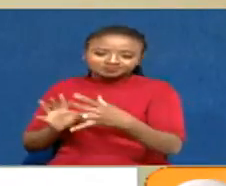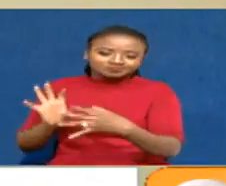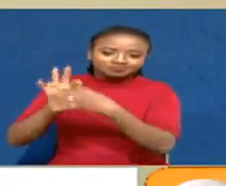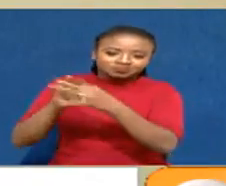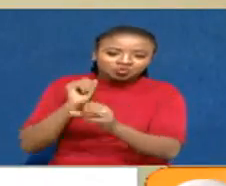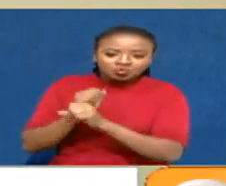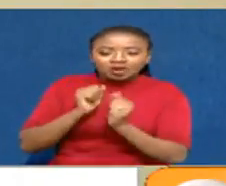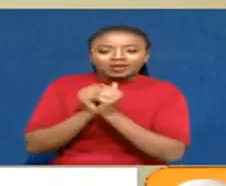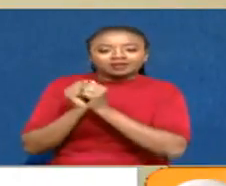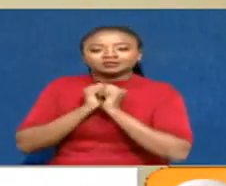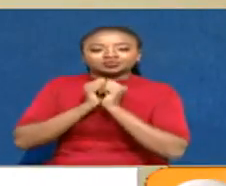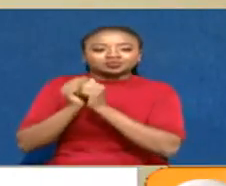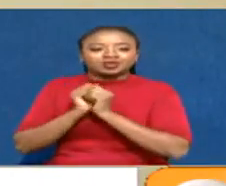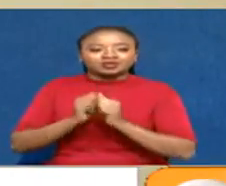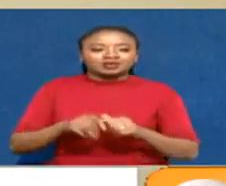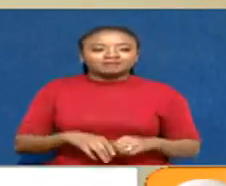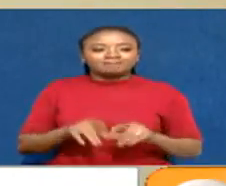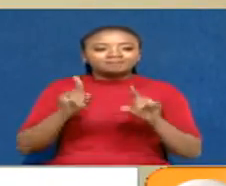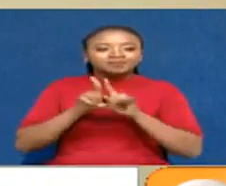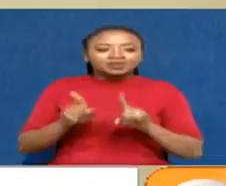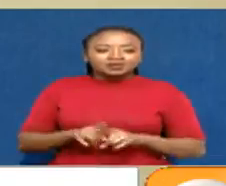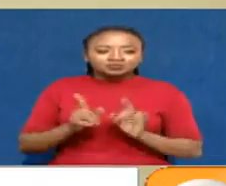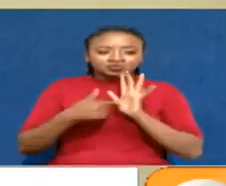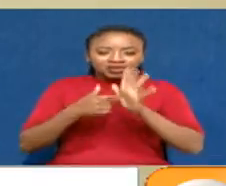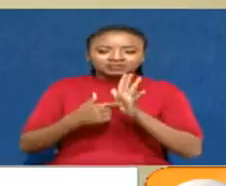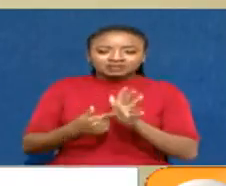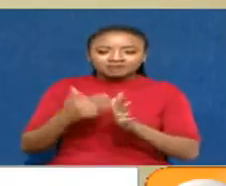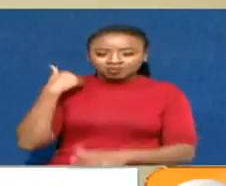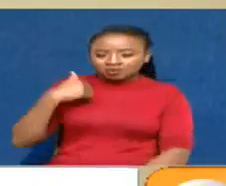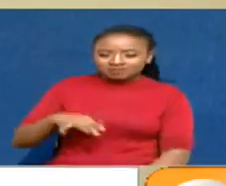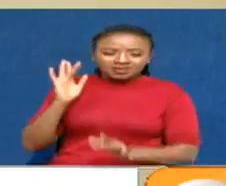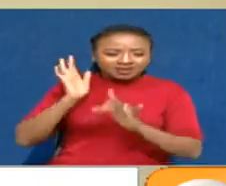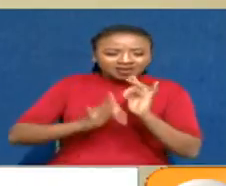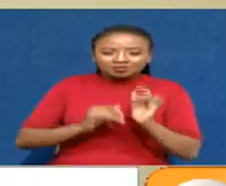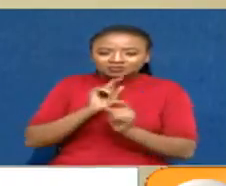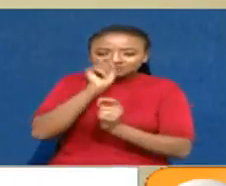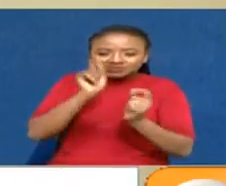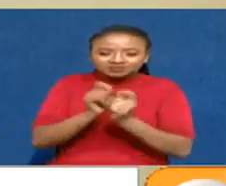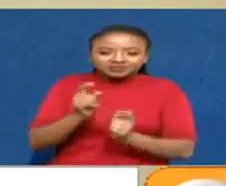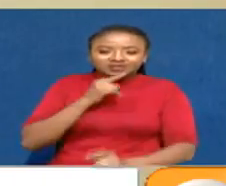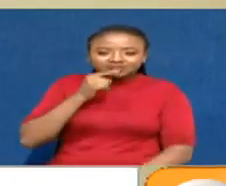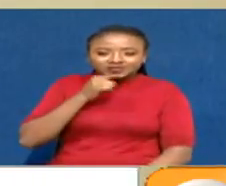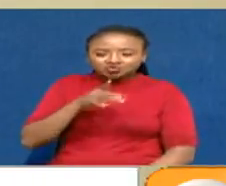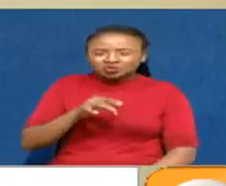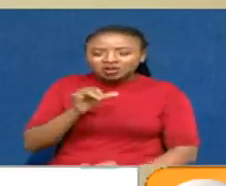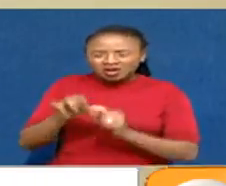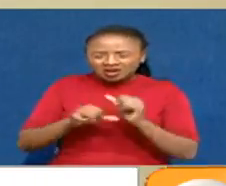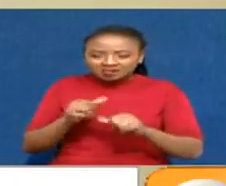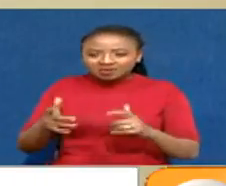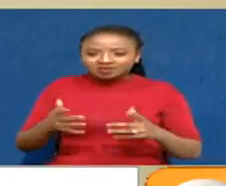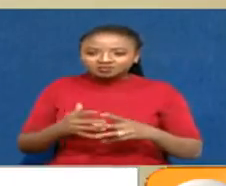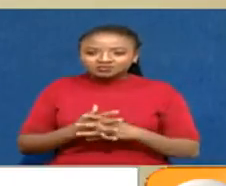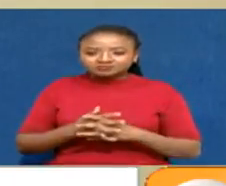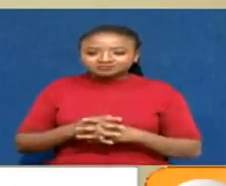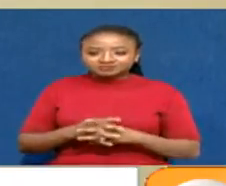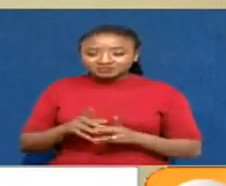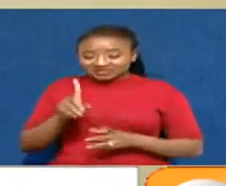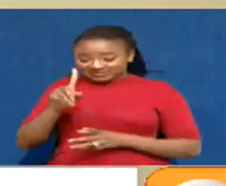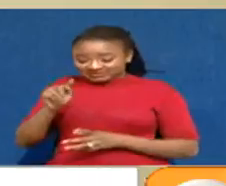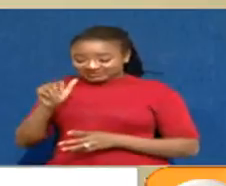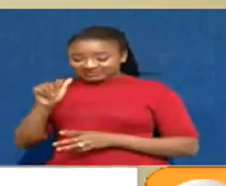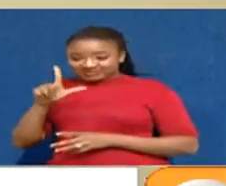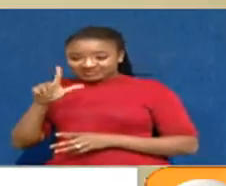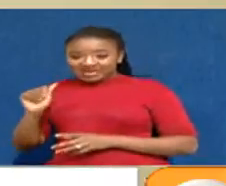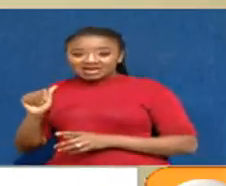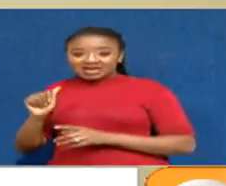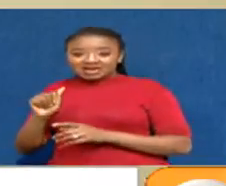digital lenders and banks. You know, I can't specifically speak to the possibility of Tala and